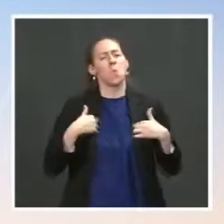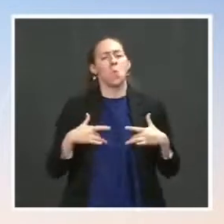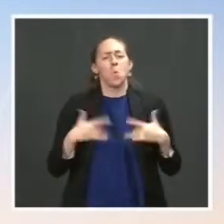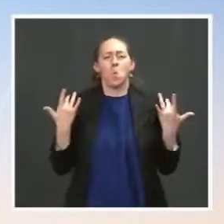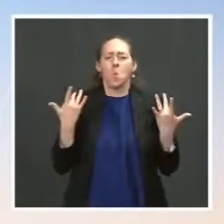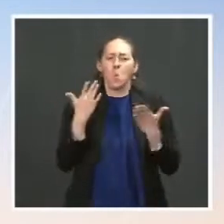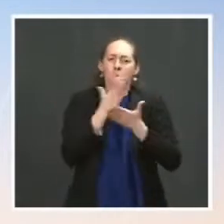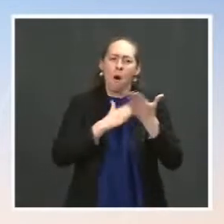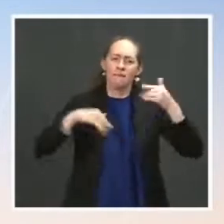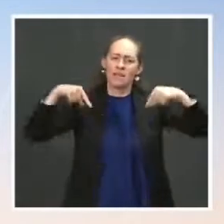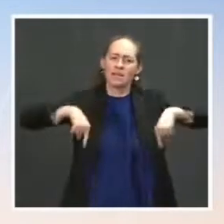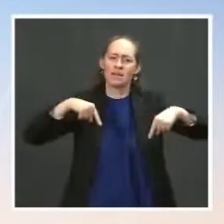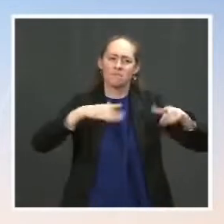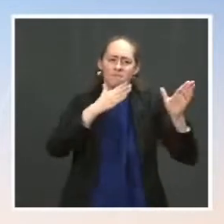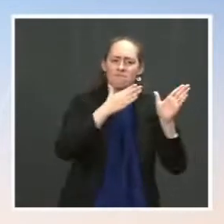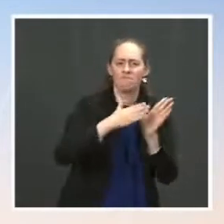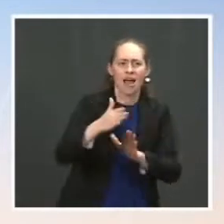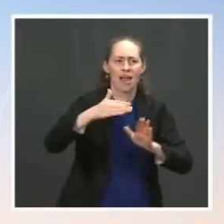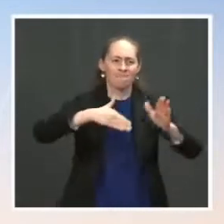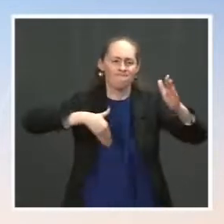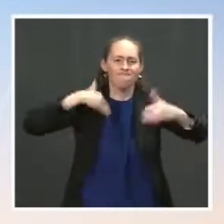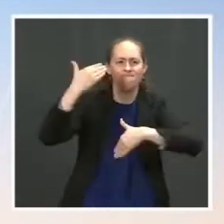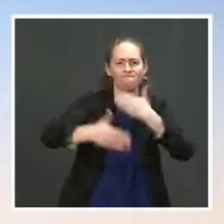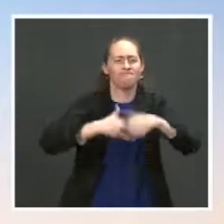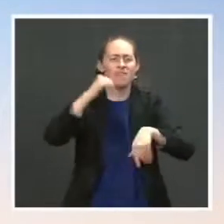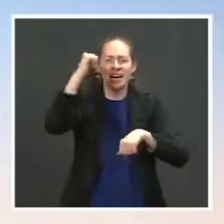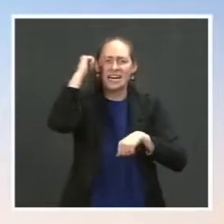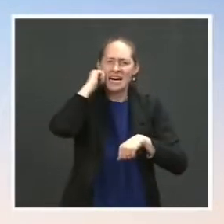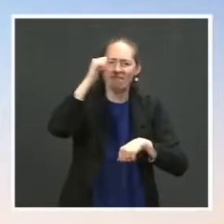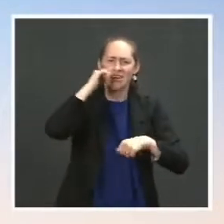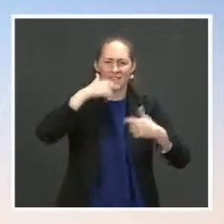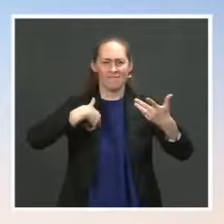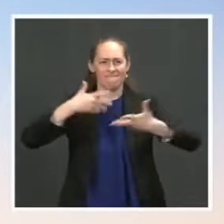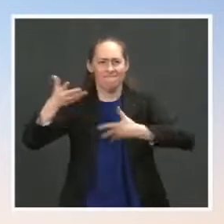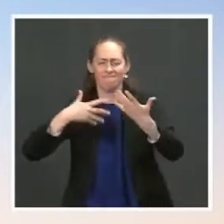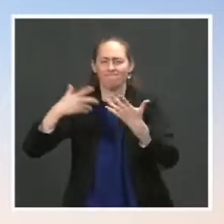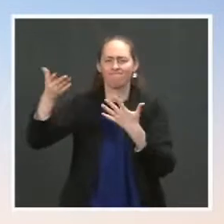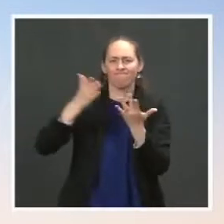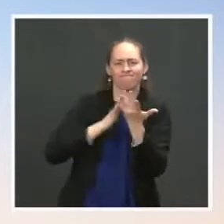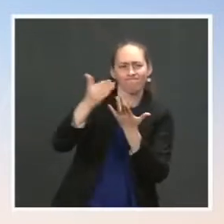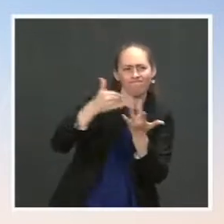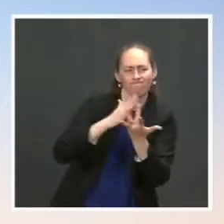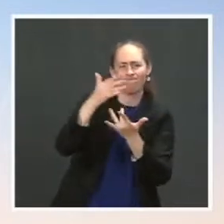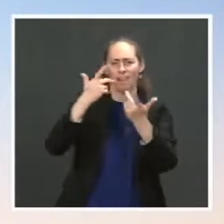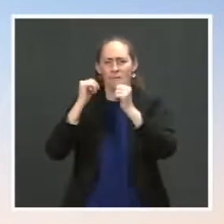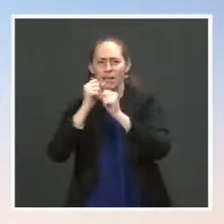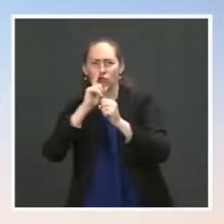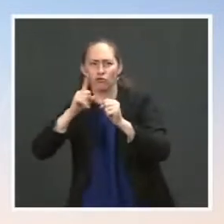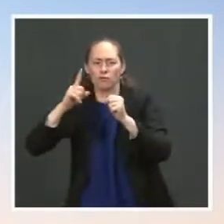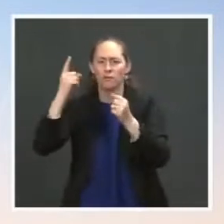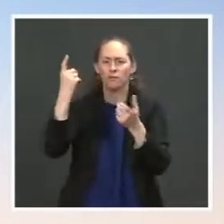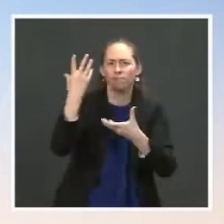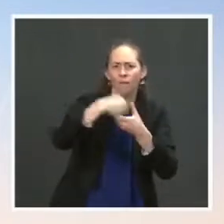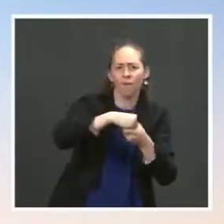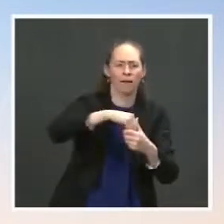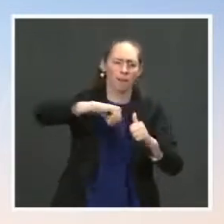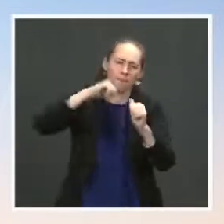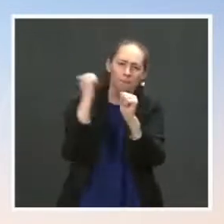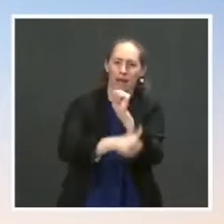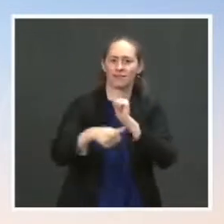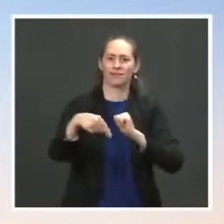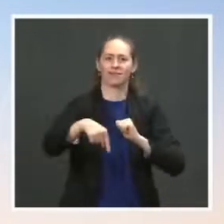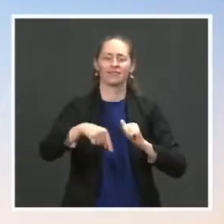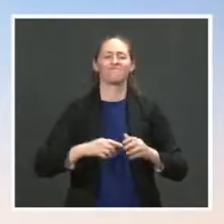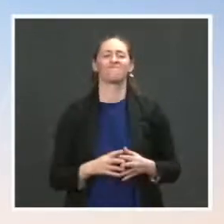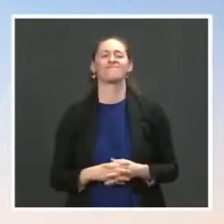announcement and spending time every day speaking to stakeholders about how to make sure we get it through. All right, let's now kick this off. Okay, here,